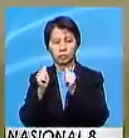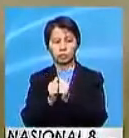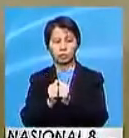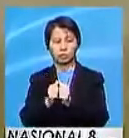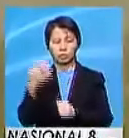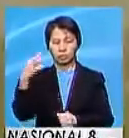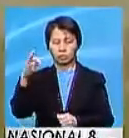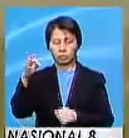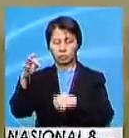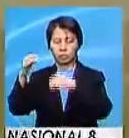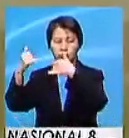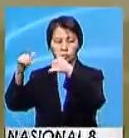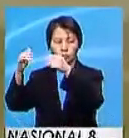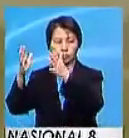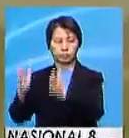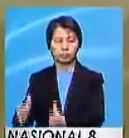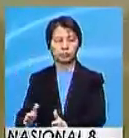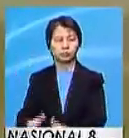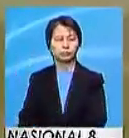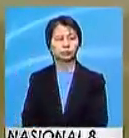lagi pemain.